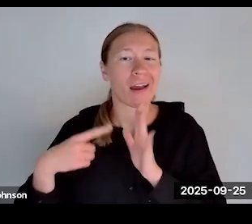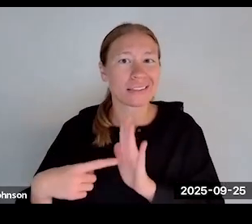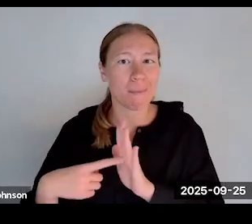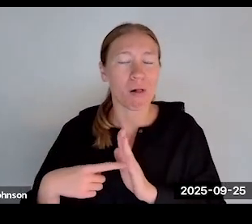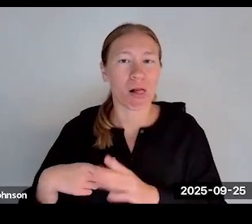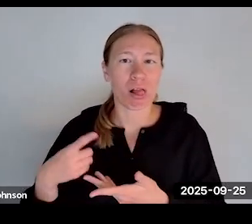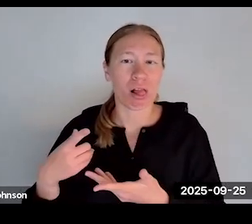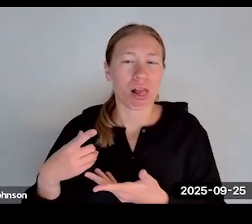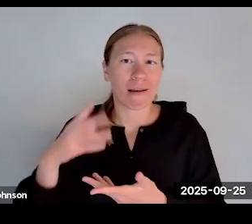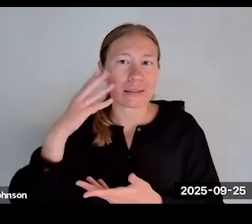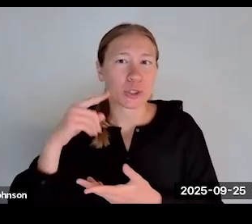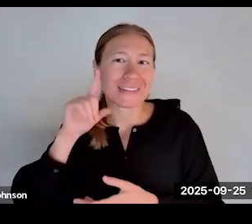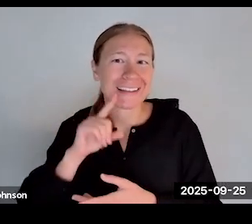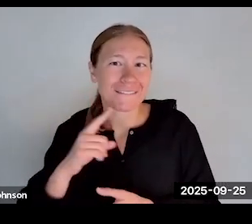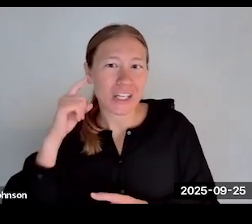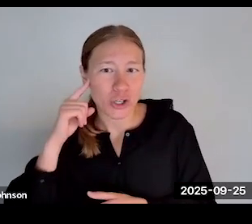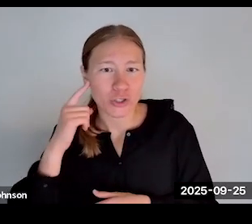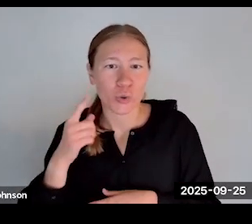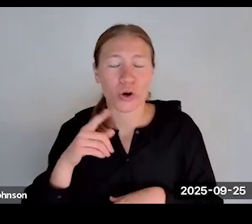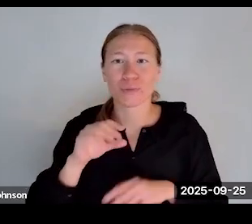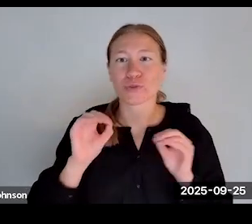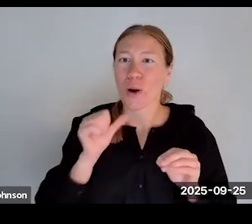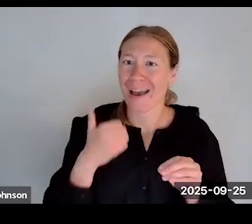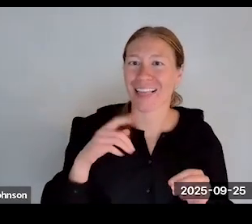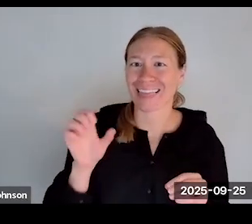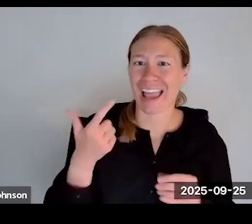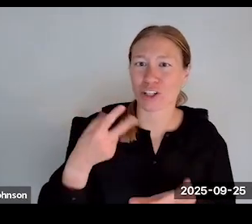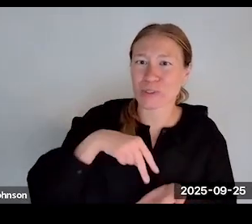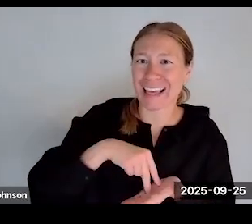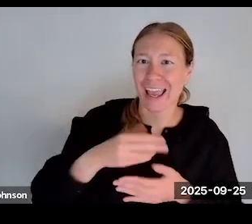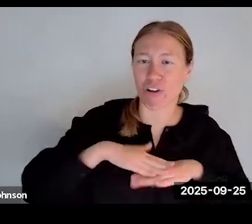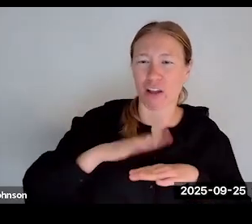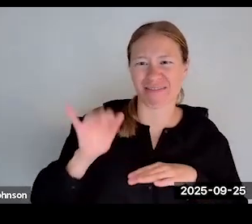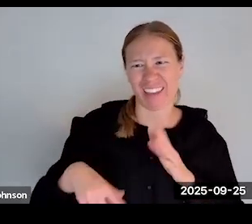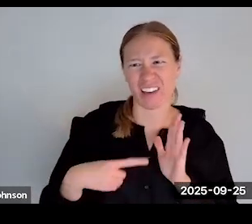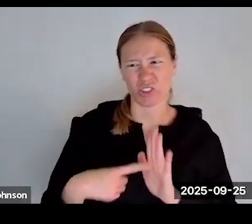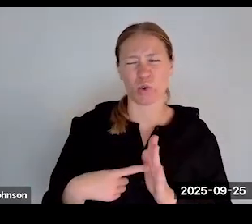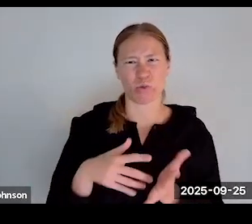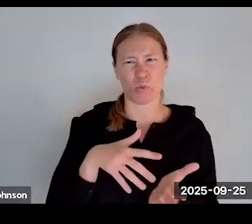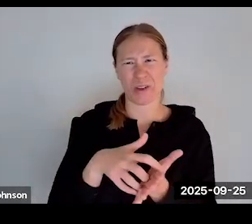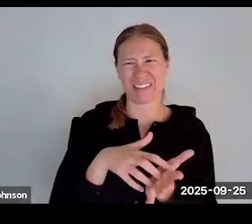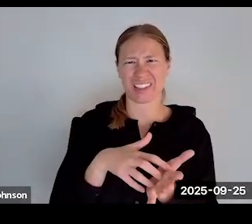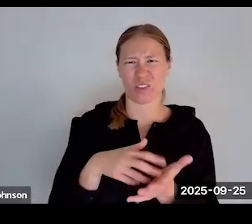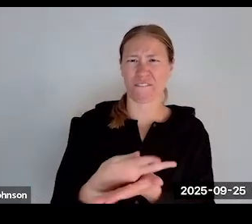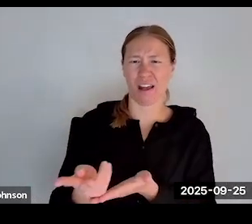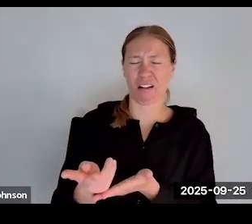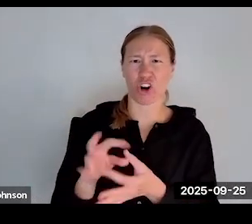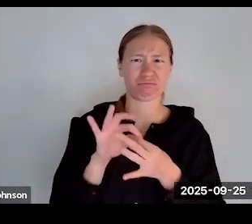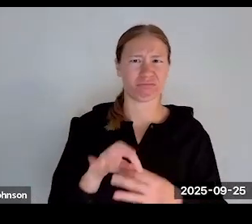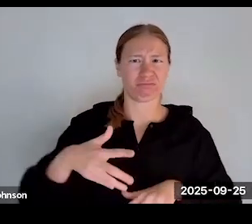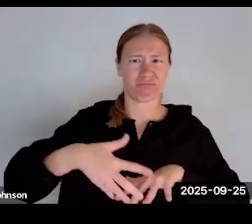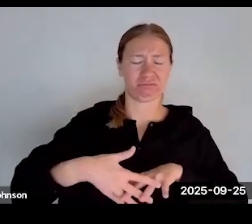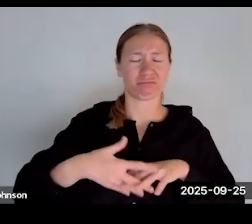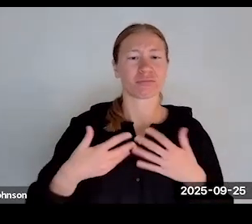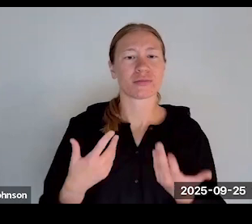having a leg to stand on use disability as a metaphor for weakness or failure. While these phrases are ingrained in